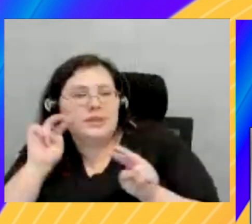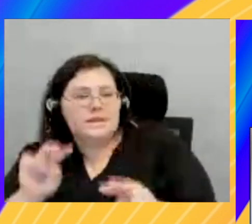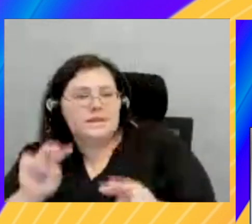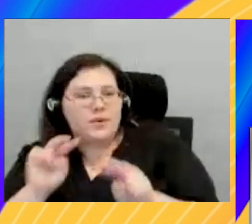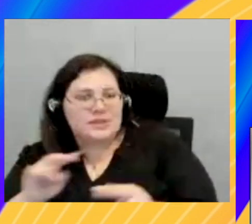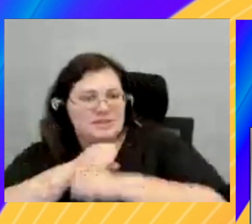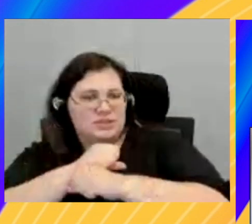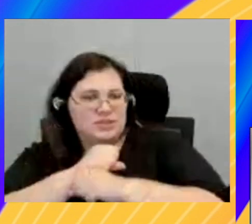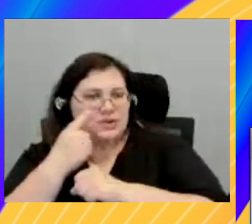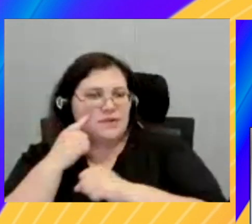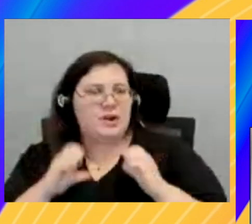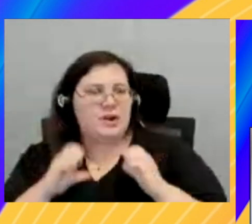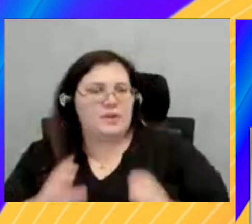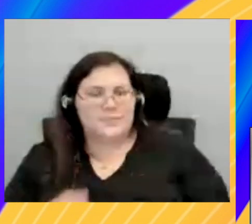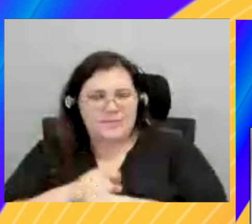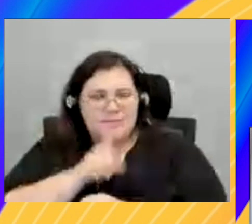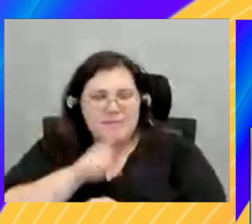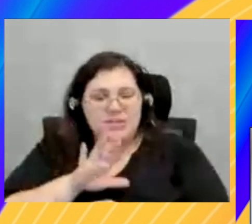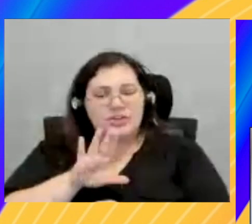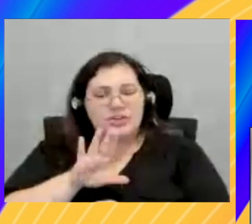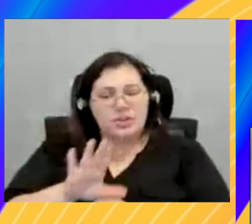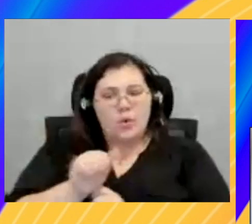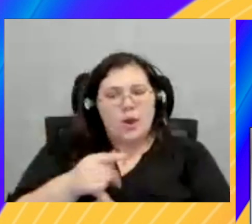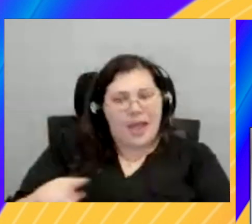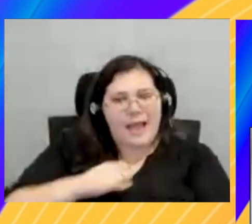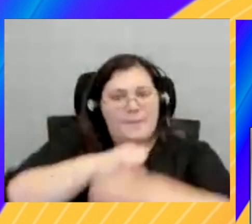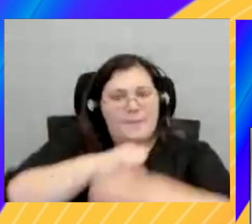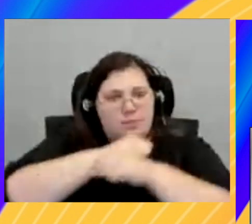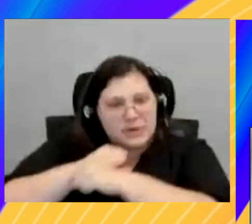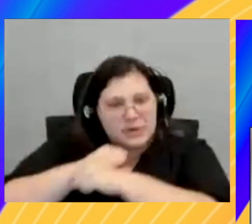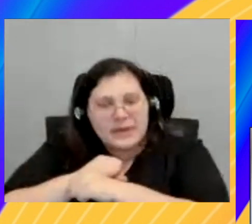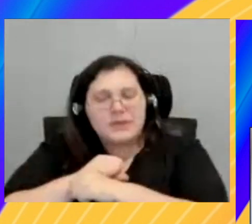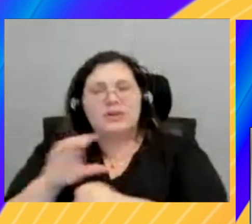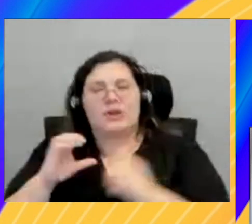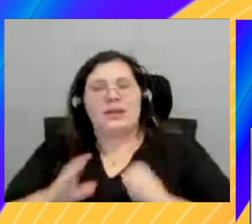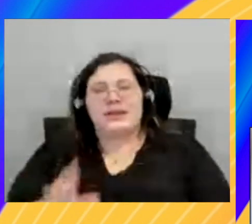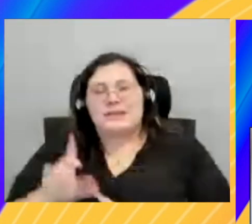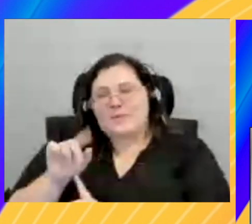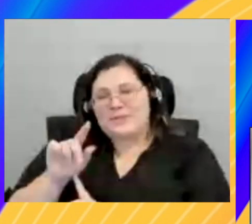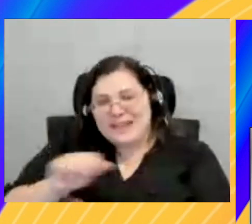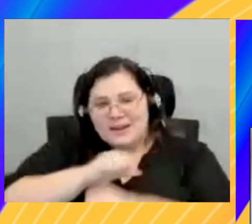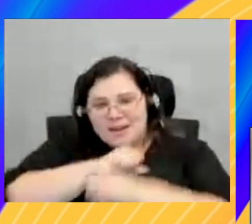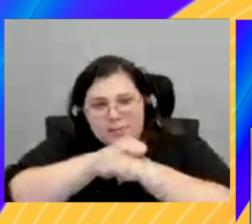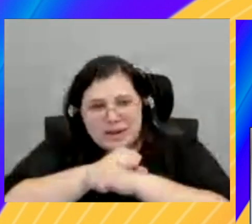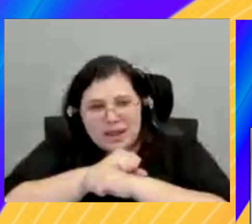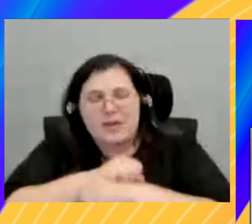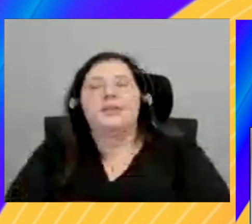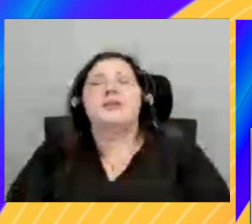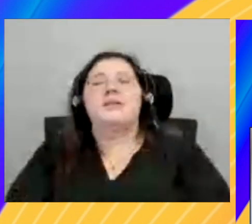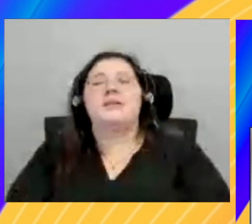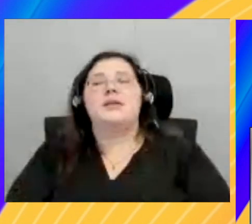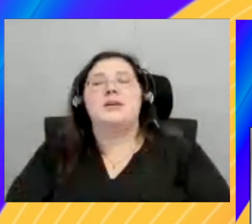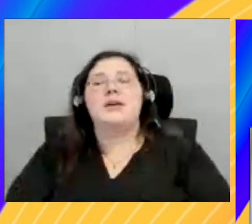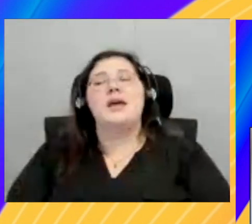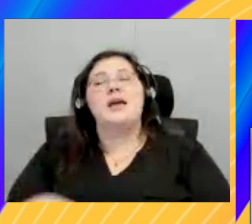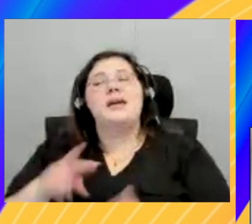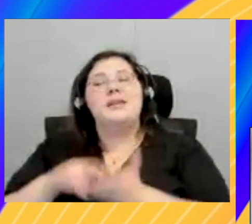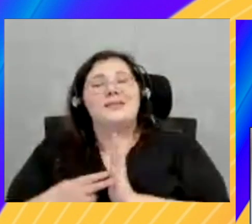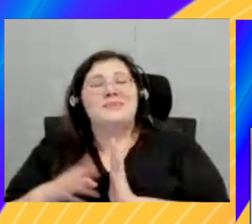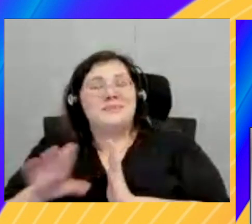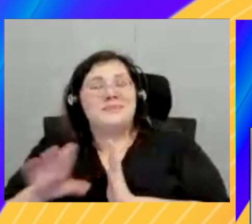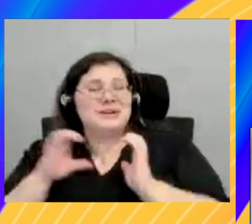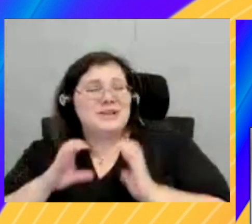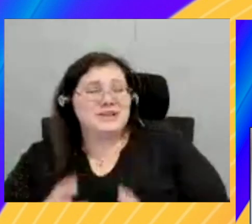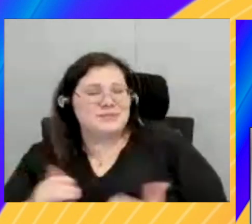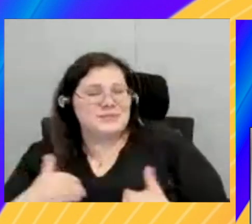sure that you're protected and that your applications are protected, your customers' data is protected, and therefore you give your customers a good experience.